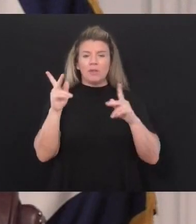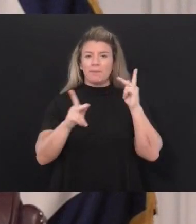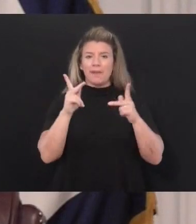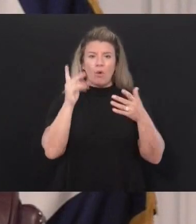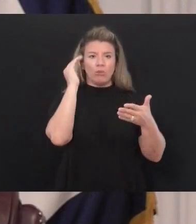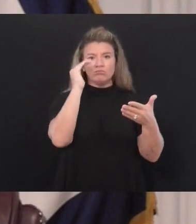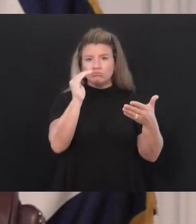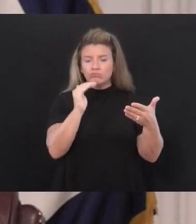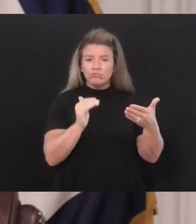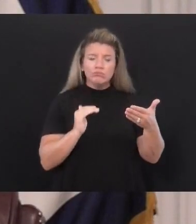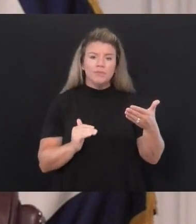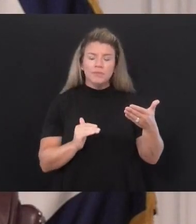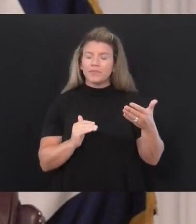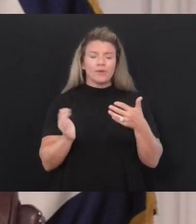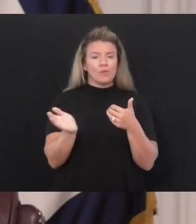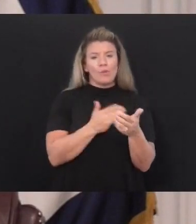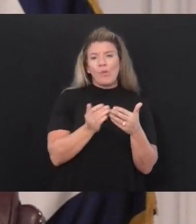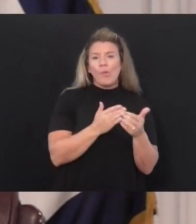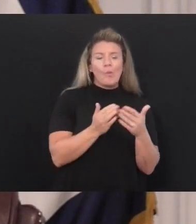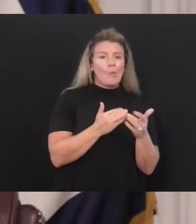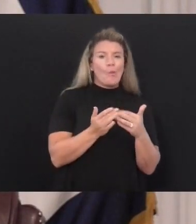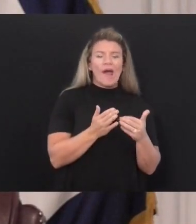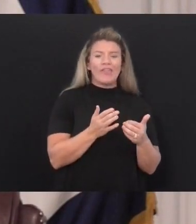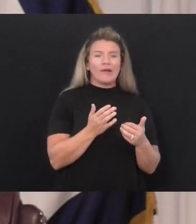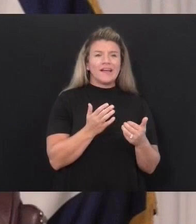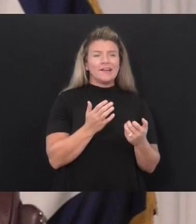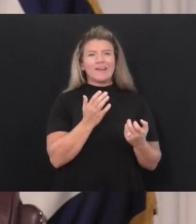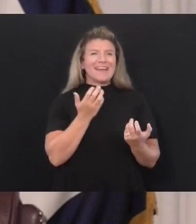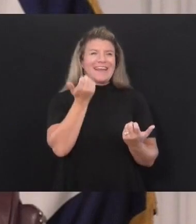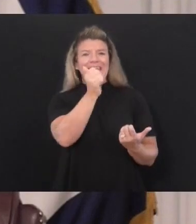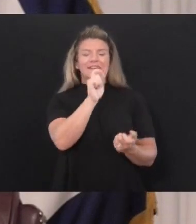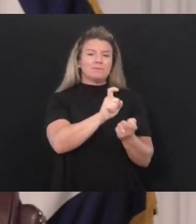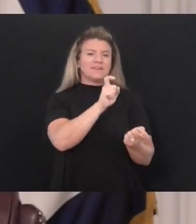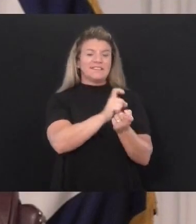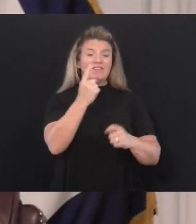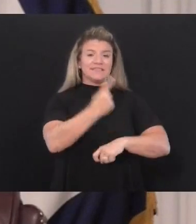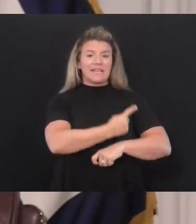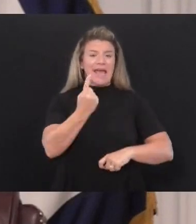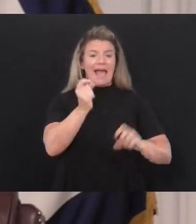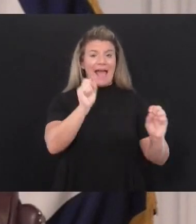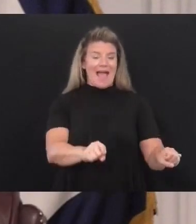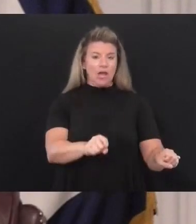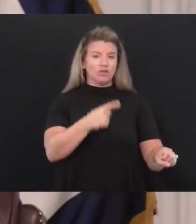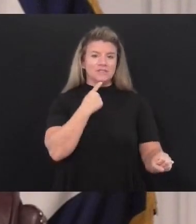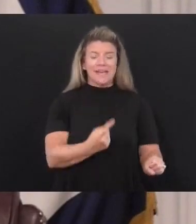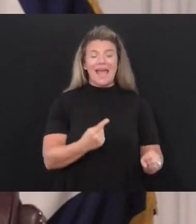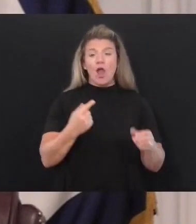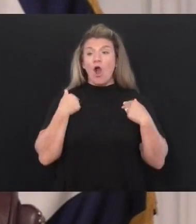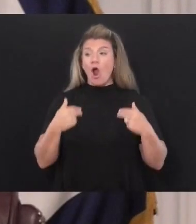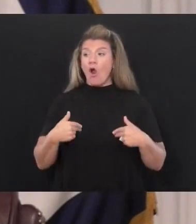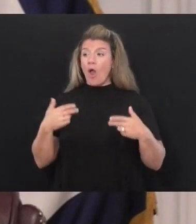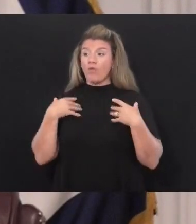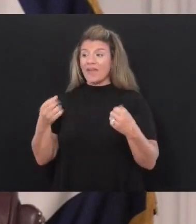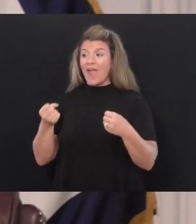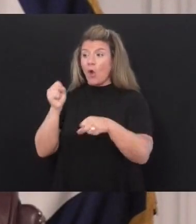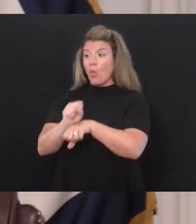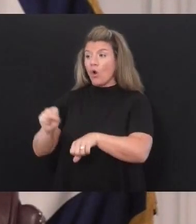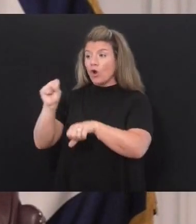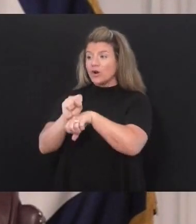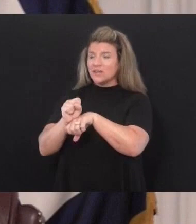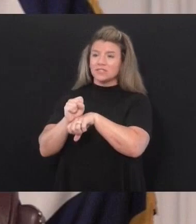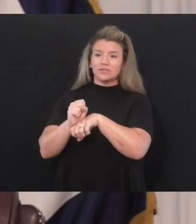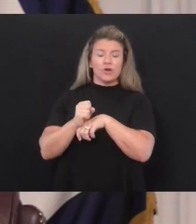special session. I realize you may have sole authority based on the federal guidelines to distribute the CARES Act money without the legislature. But if you're